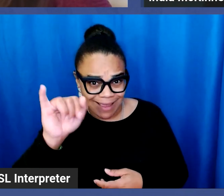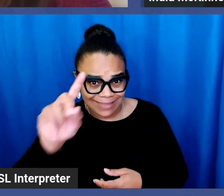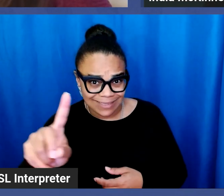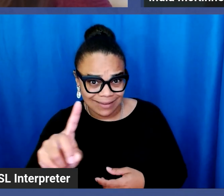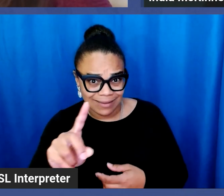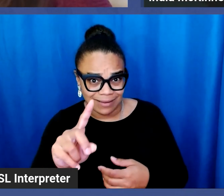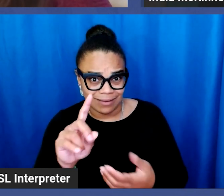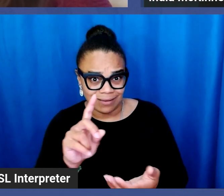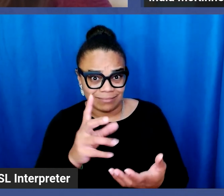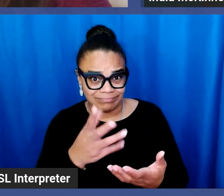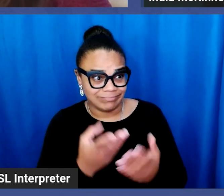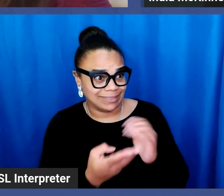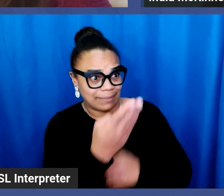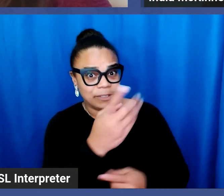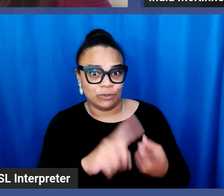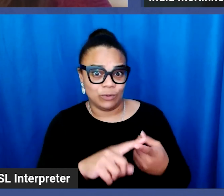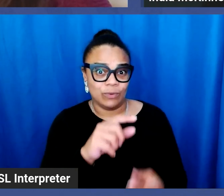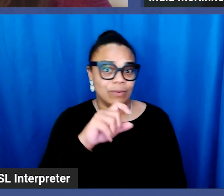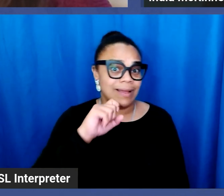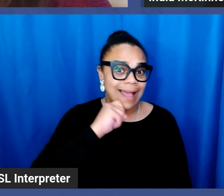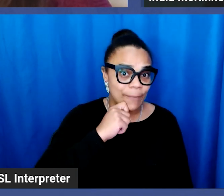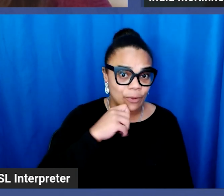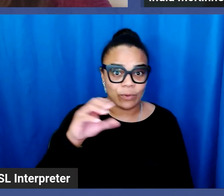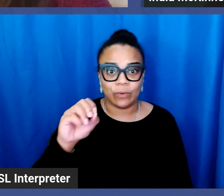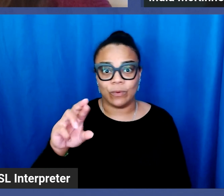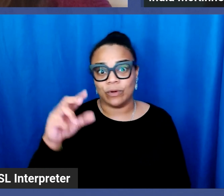Apple or Google in order to download